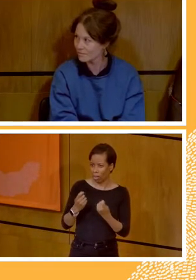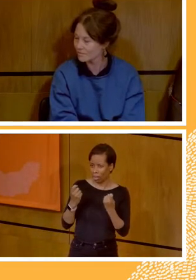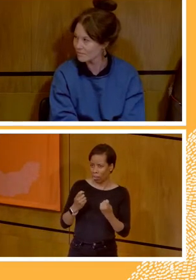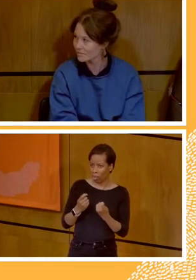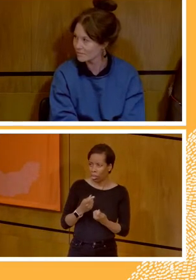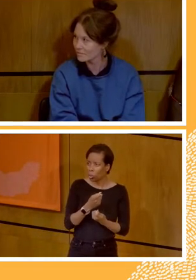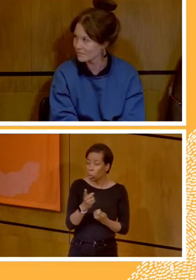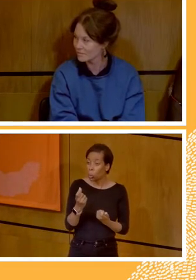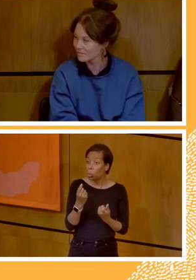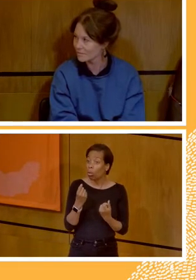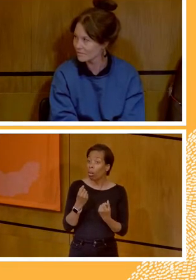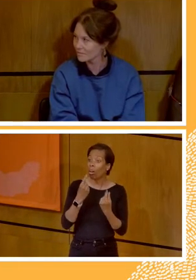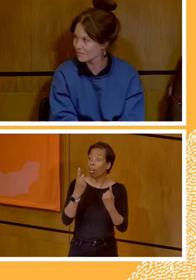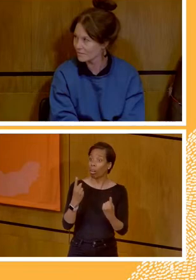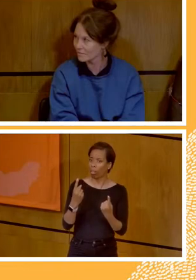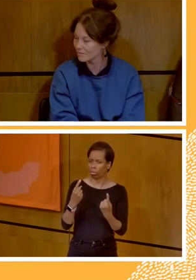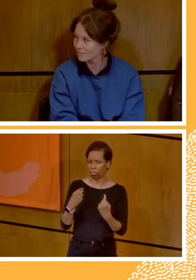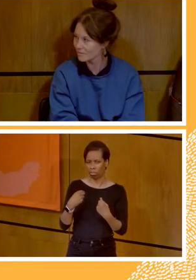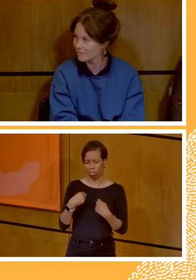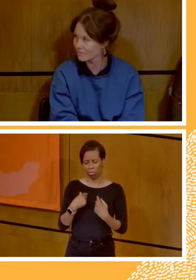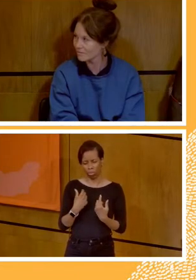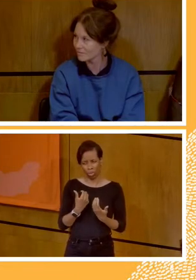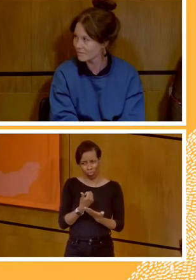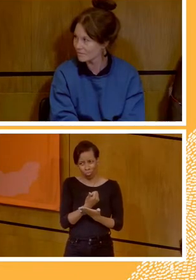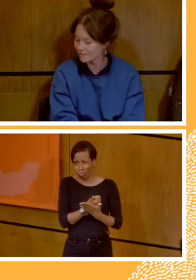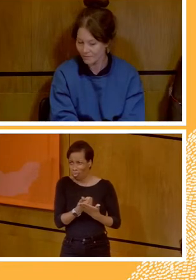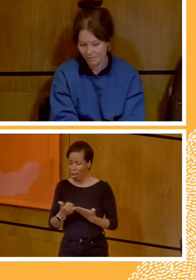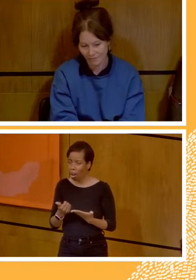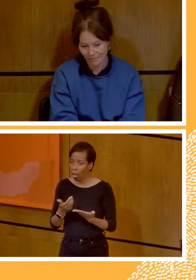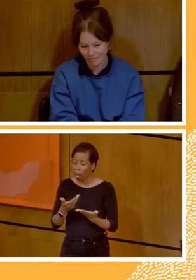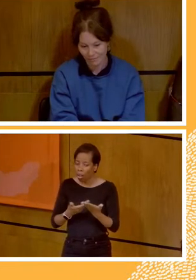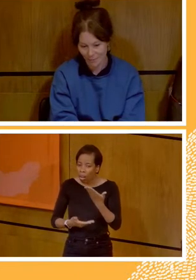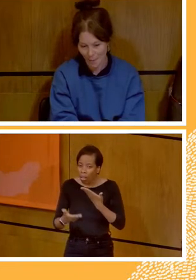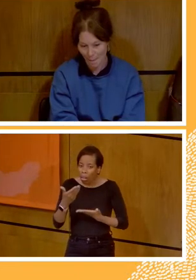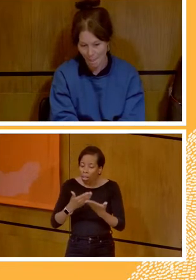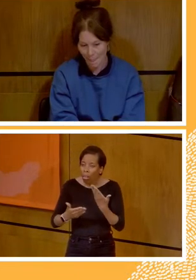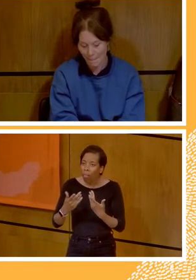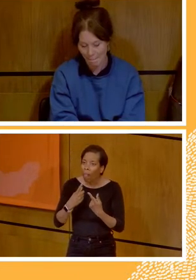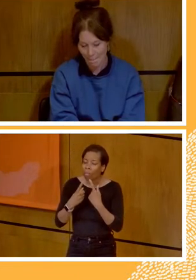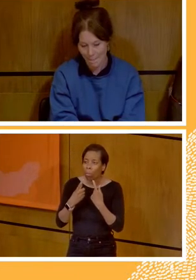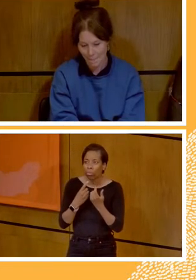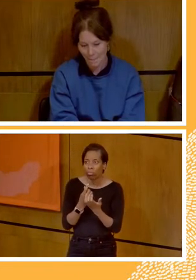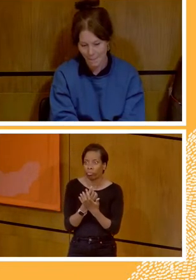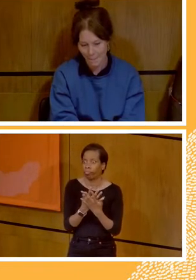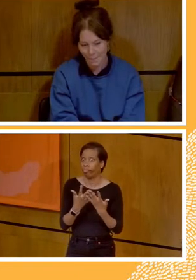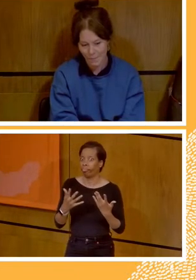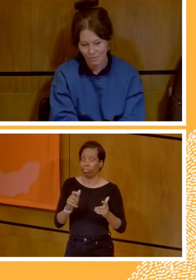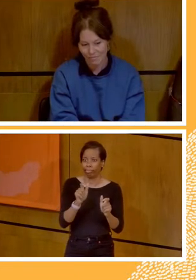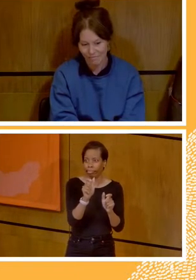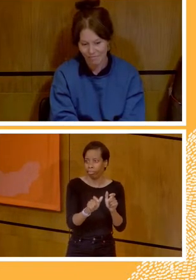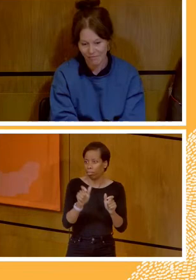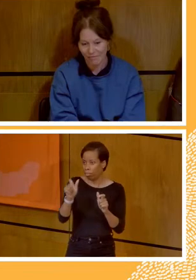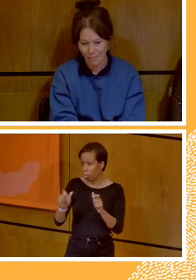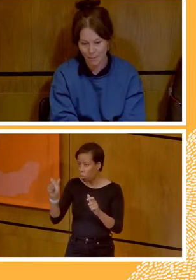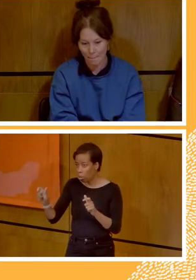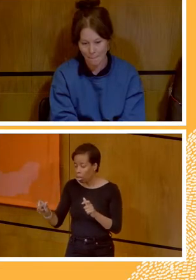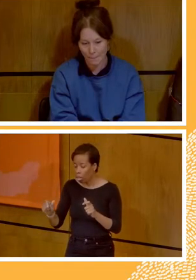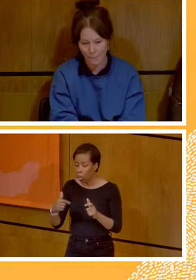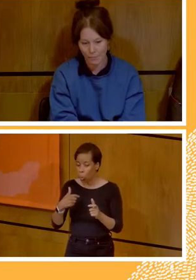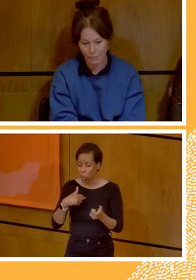how we collect stories, tell stories, and how we position voices within those stories. And I